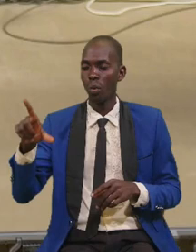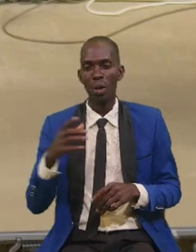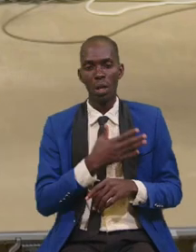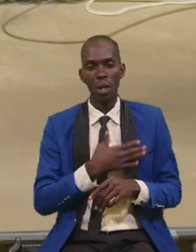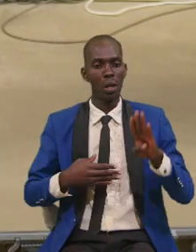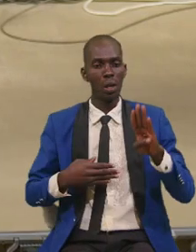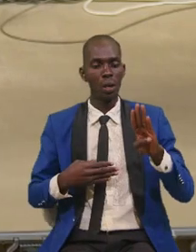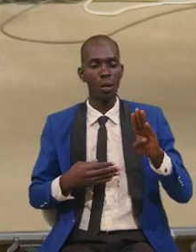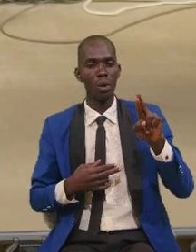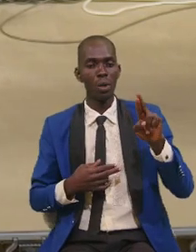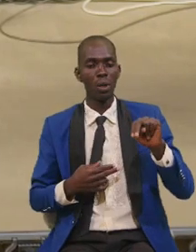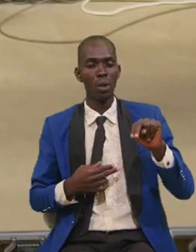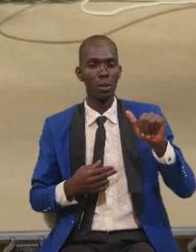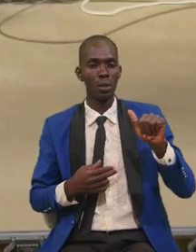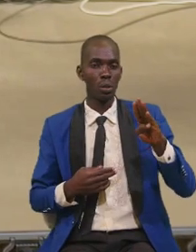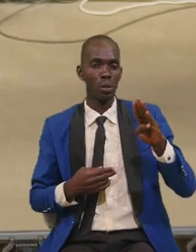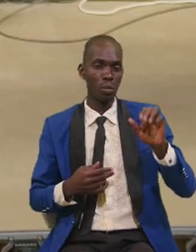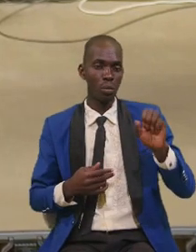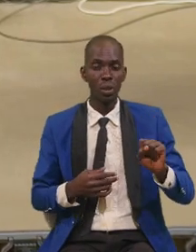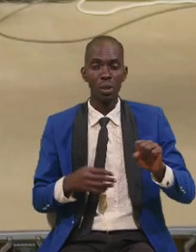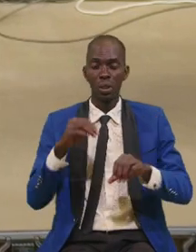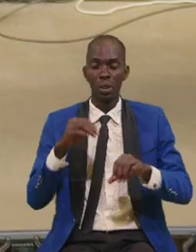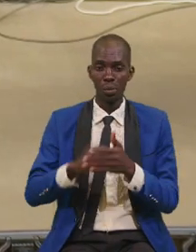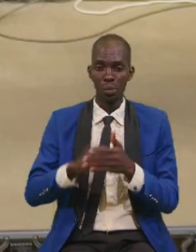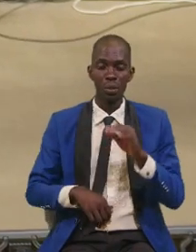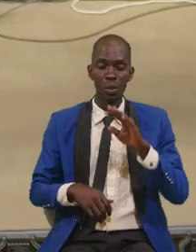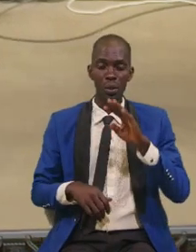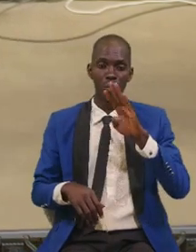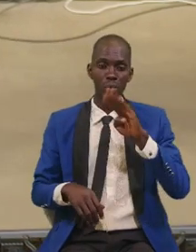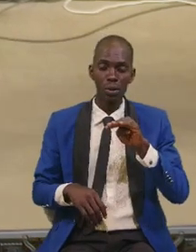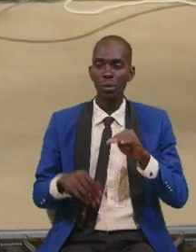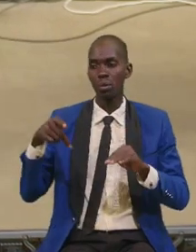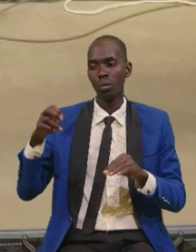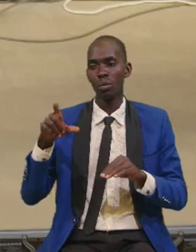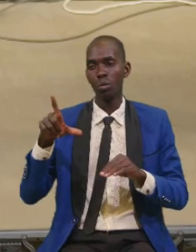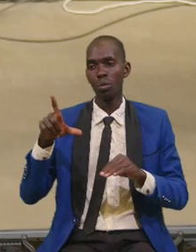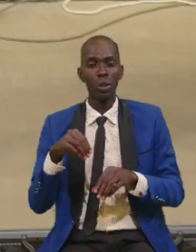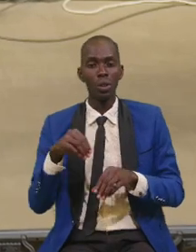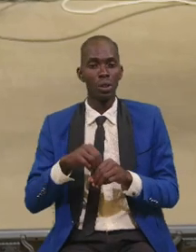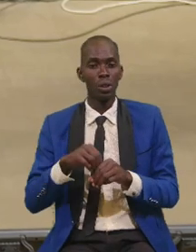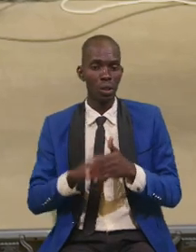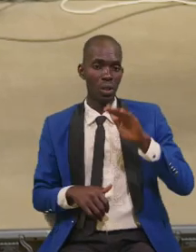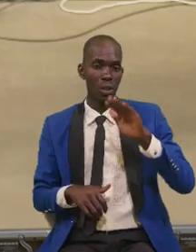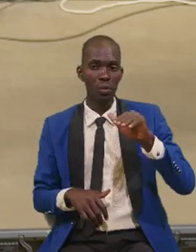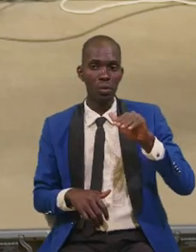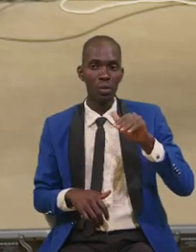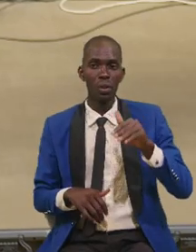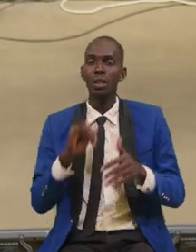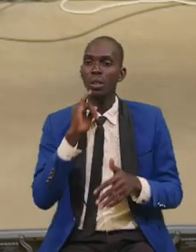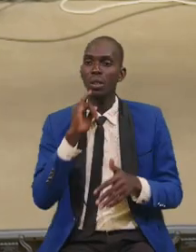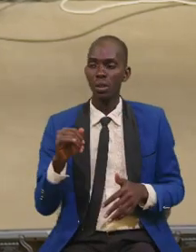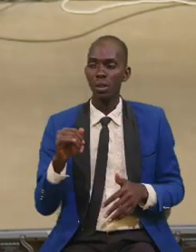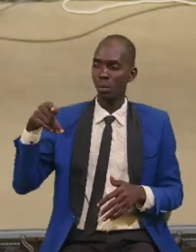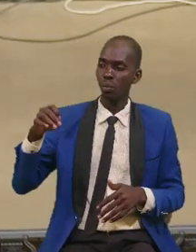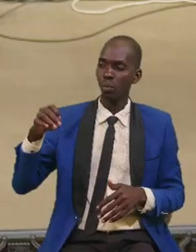Chapter 15, the conversion of the Gentiles. Chapter 15 is speaking. Timothy is still running.